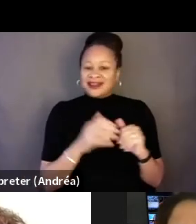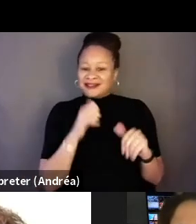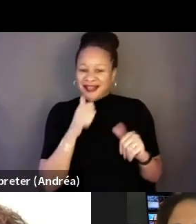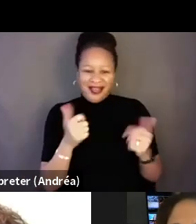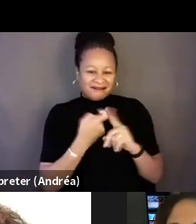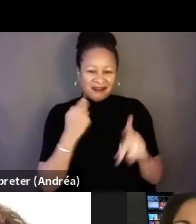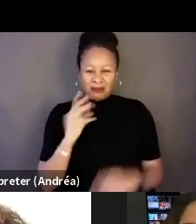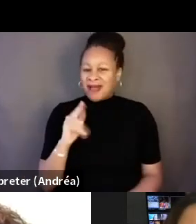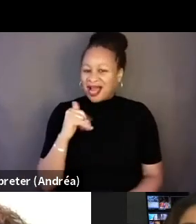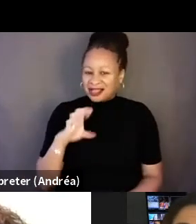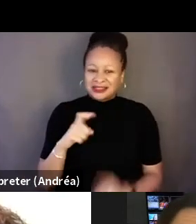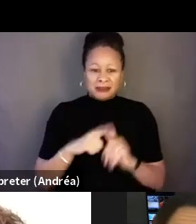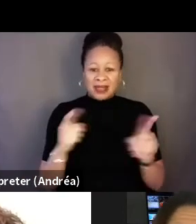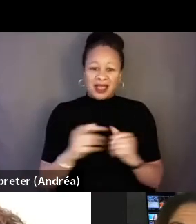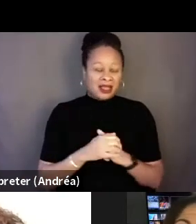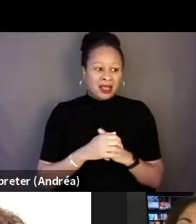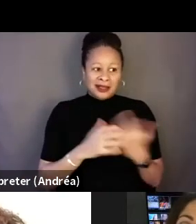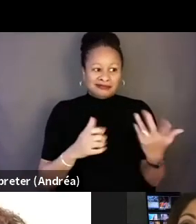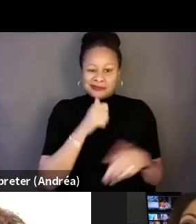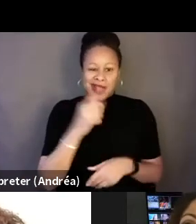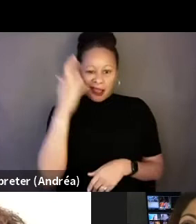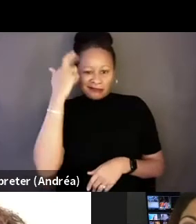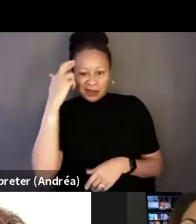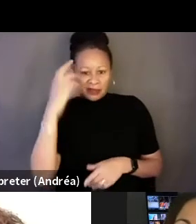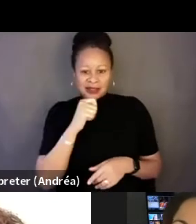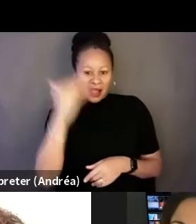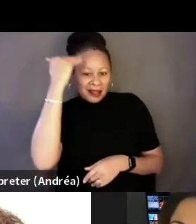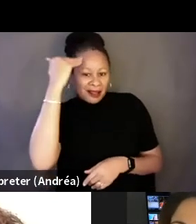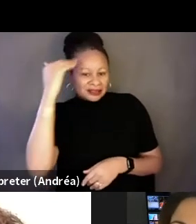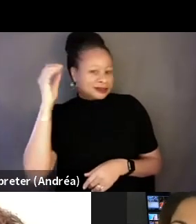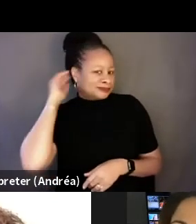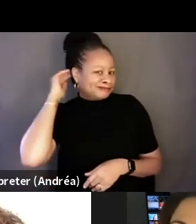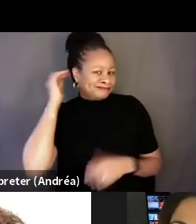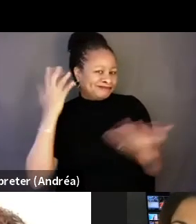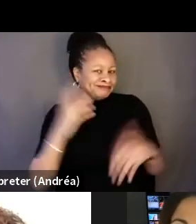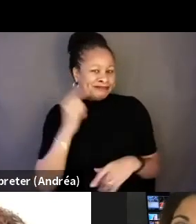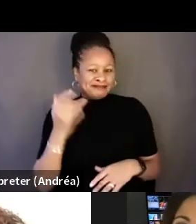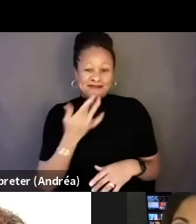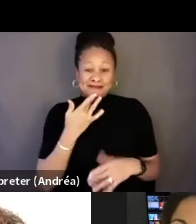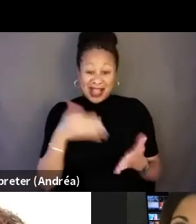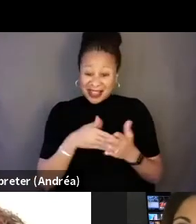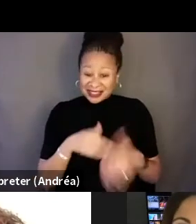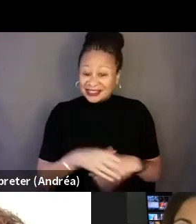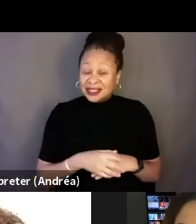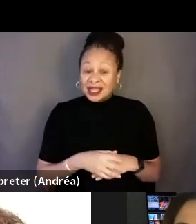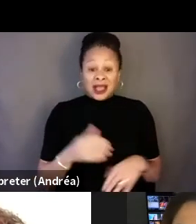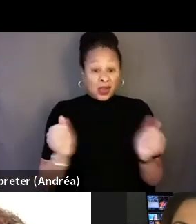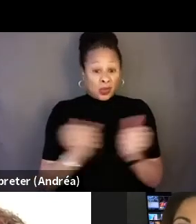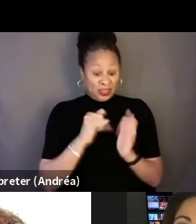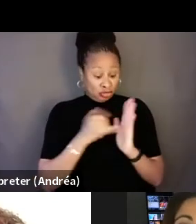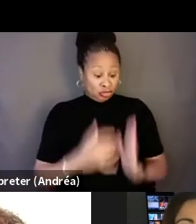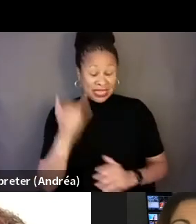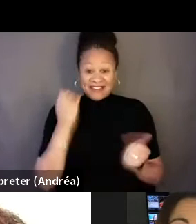of, unconscious bias, if you will. But the thing about journalists is that if all things go the way that they should be, is